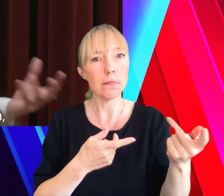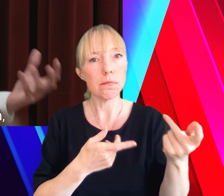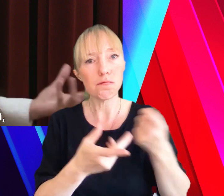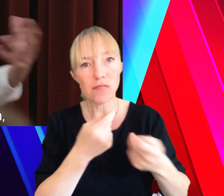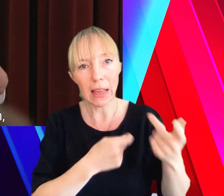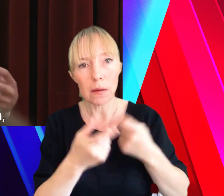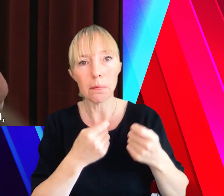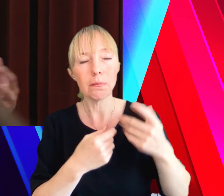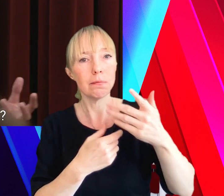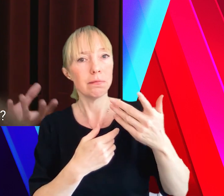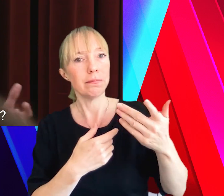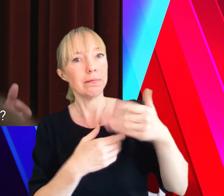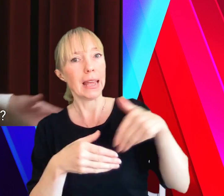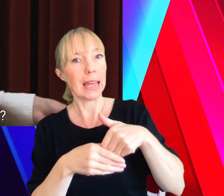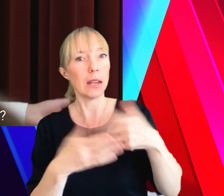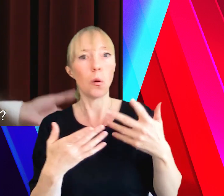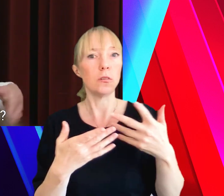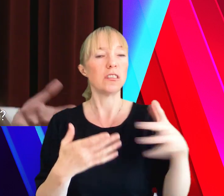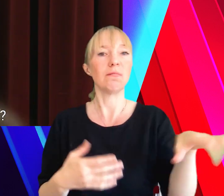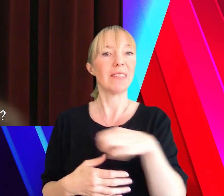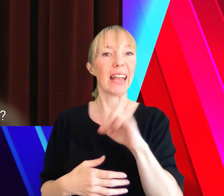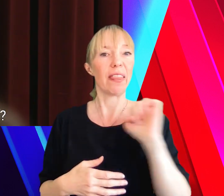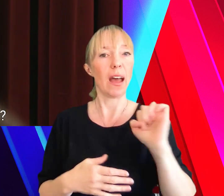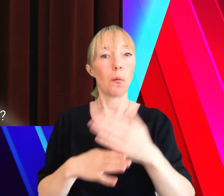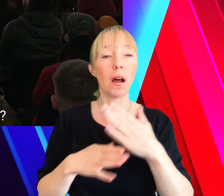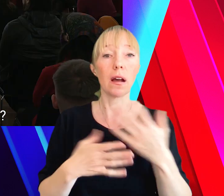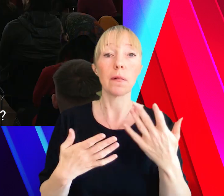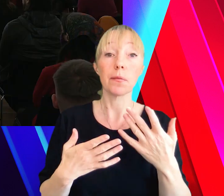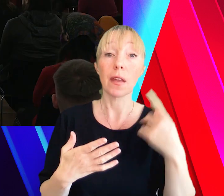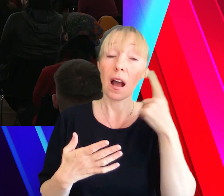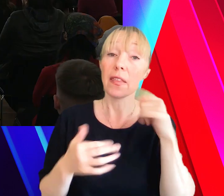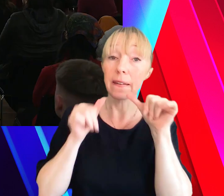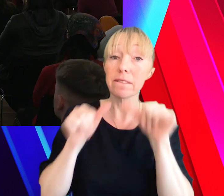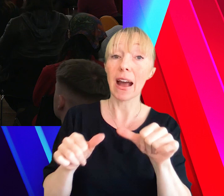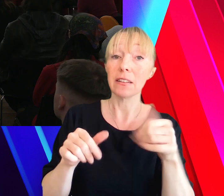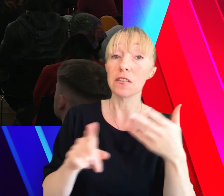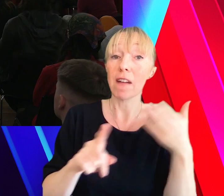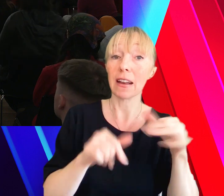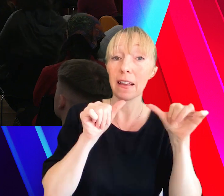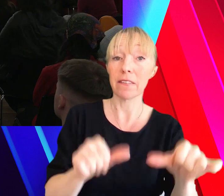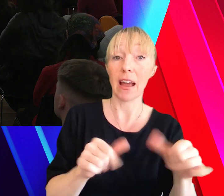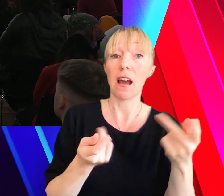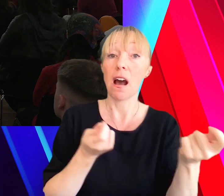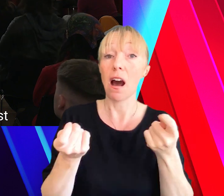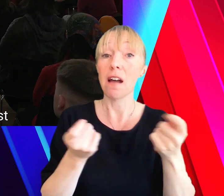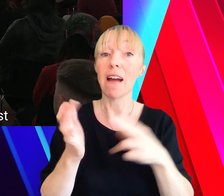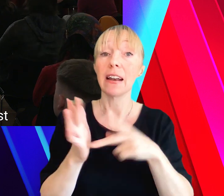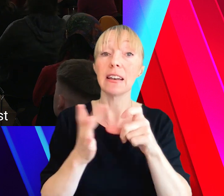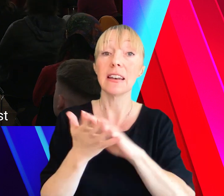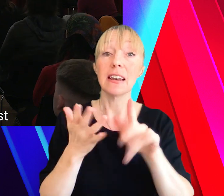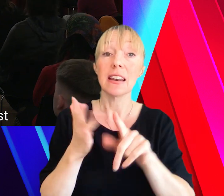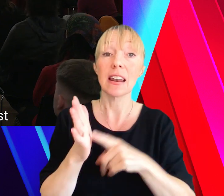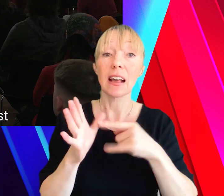part of like, it's bringing those people in, or is it just kind of like taking what they've done and doing it themselves? I mean, I think fans recognise fans. Like, I run